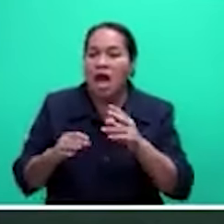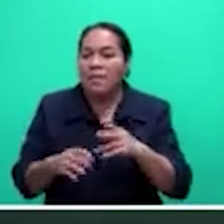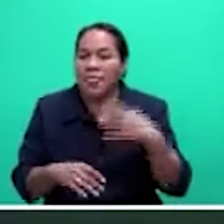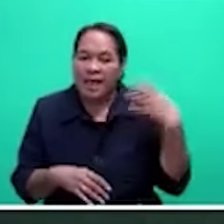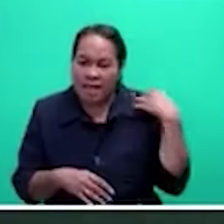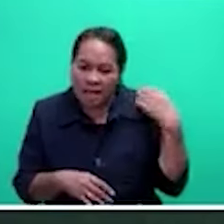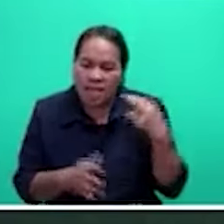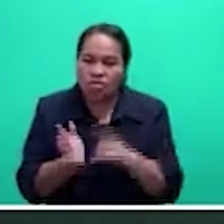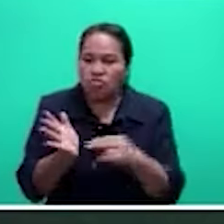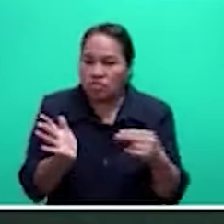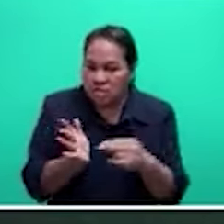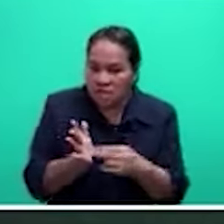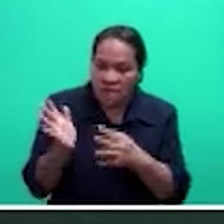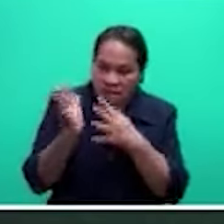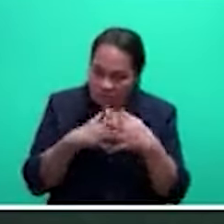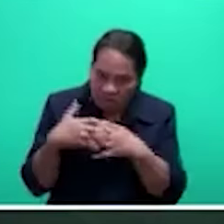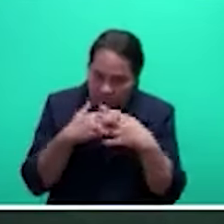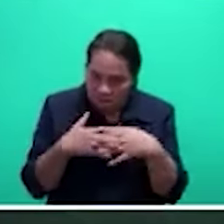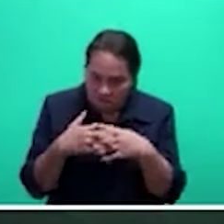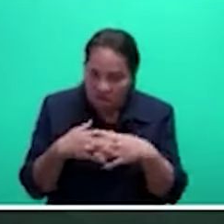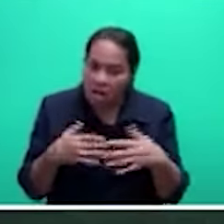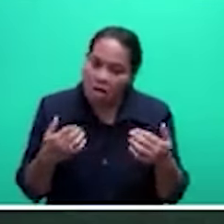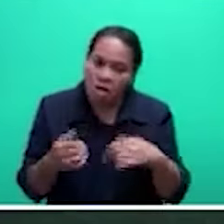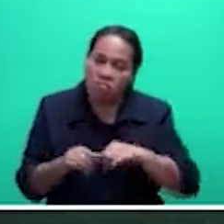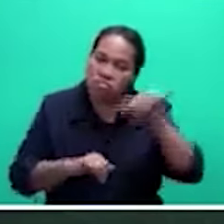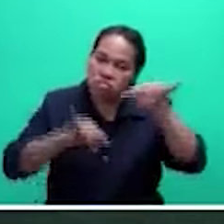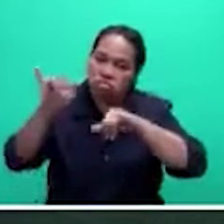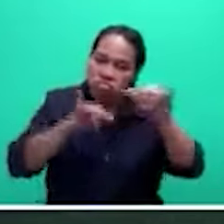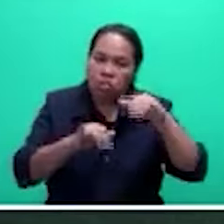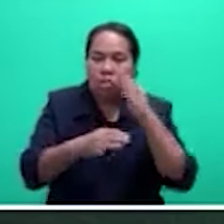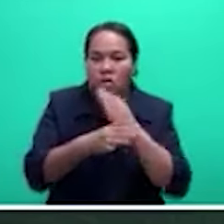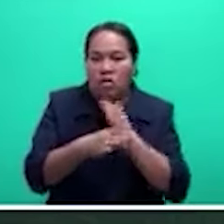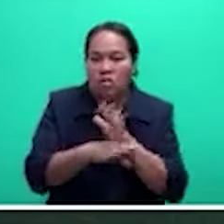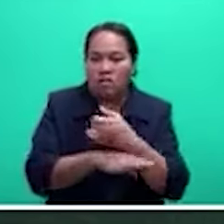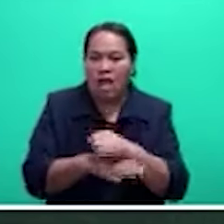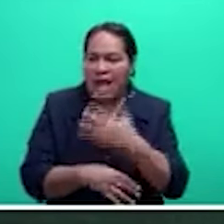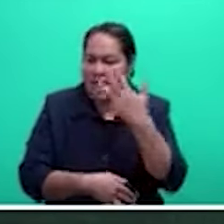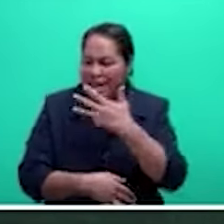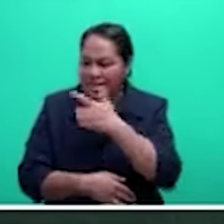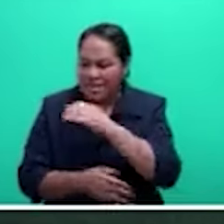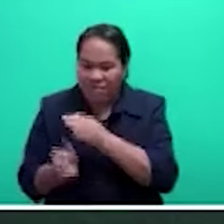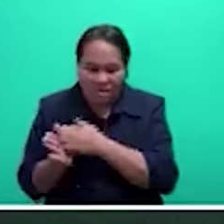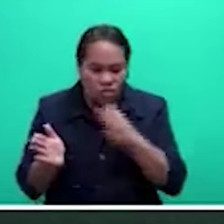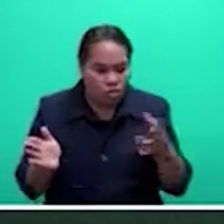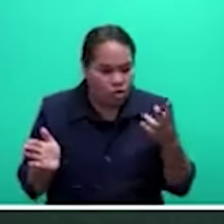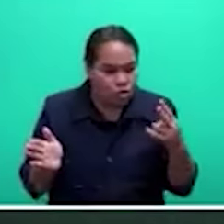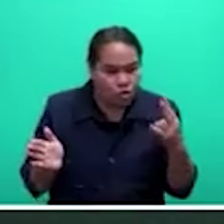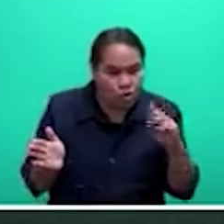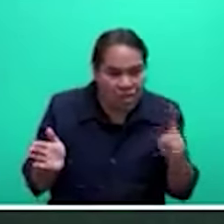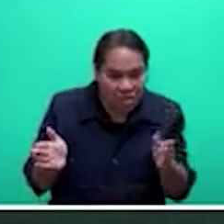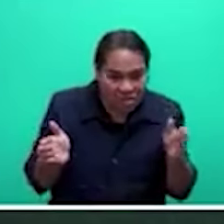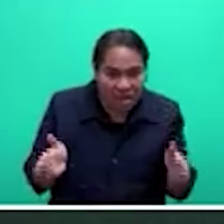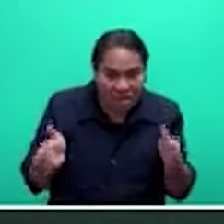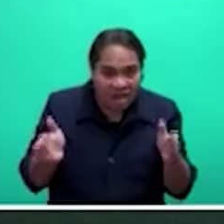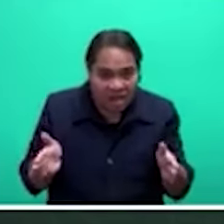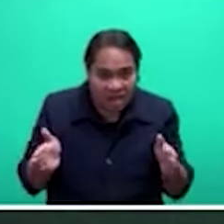Zealand, and the United States of America. Permanent migration in the 1970s through to the early 2000s to Pacific Rim